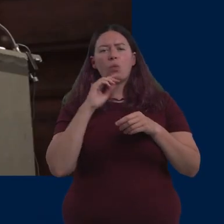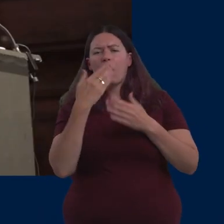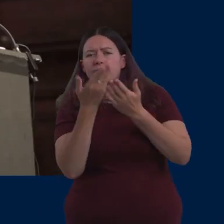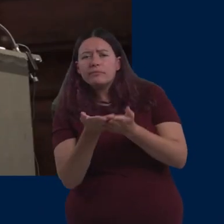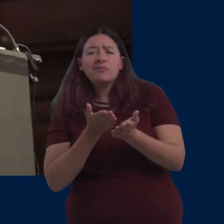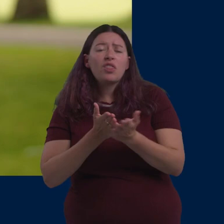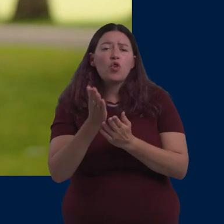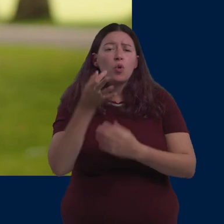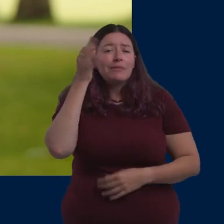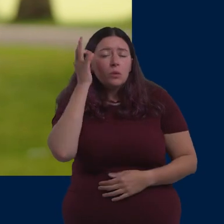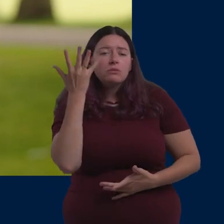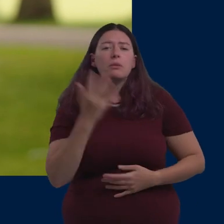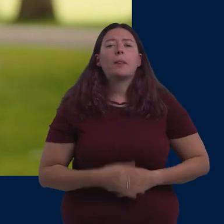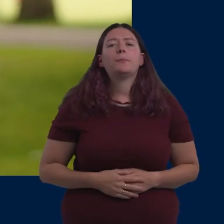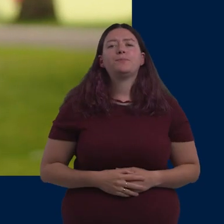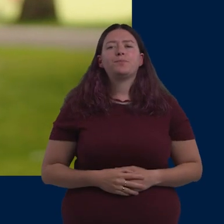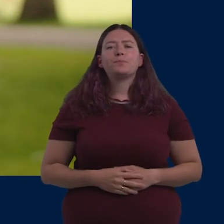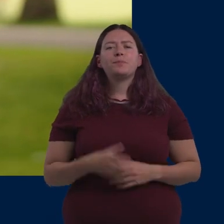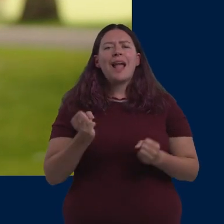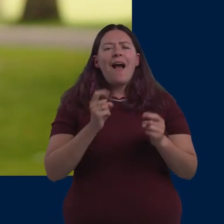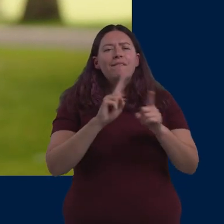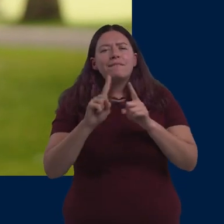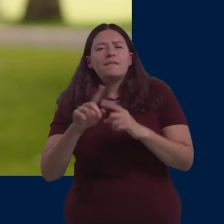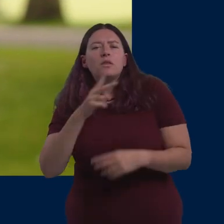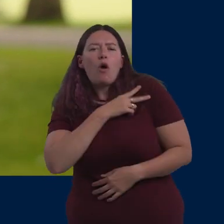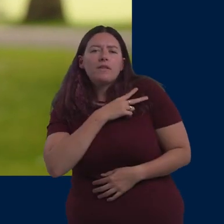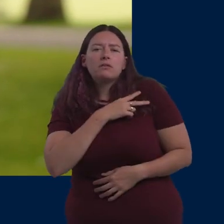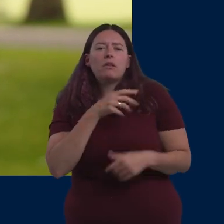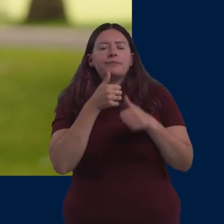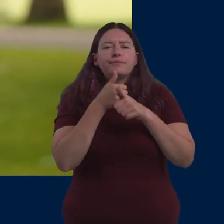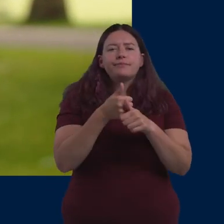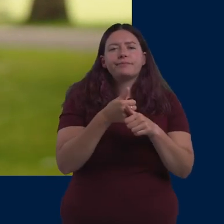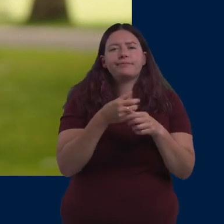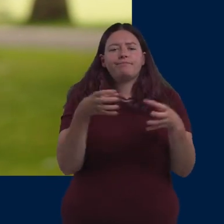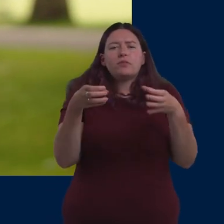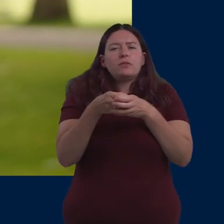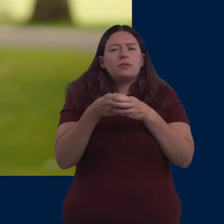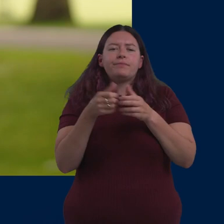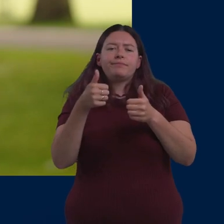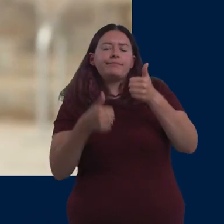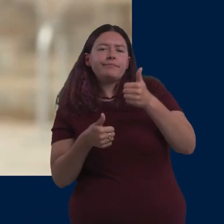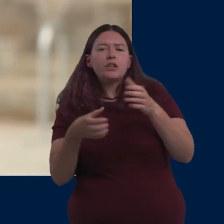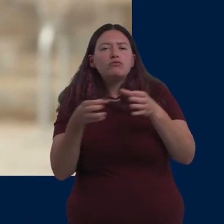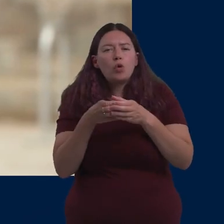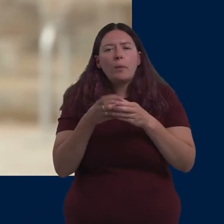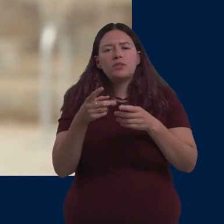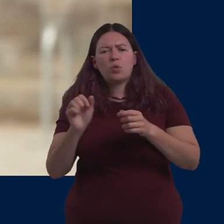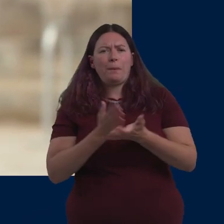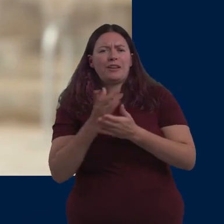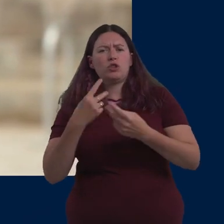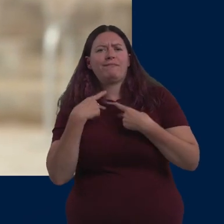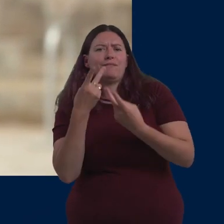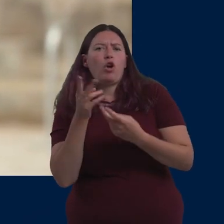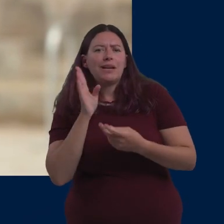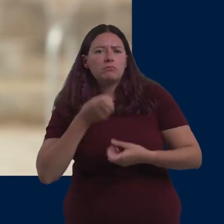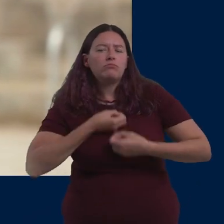to Student Council. Your student representatives include Liberation Officers, who make sure marginalised student voices are heard, Section Reps, who